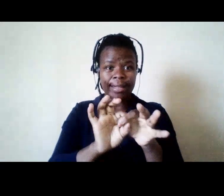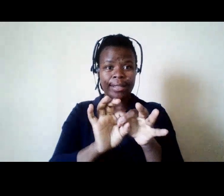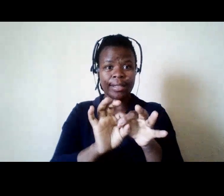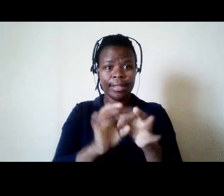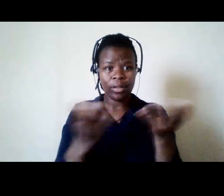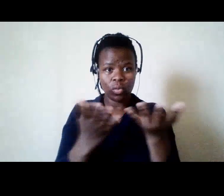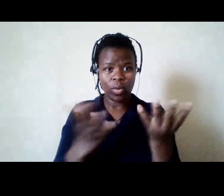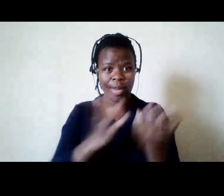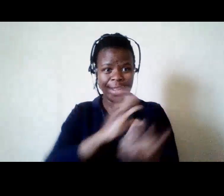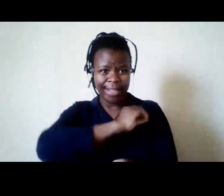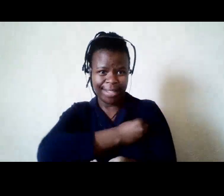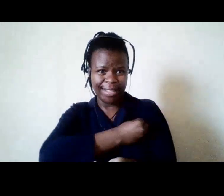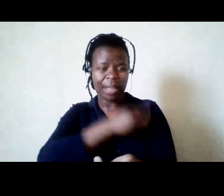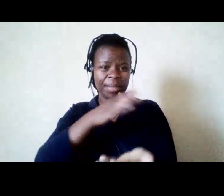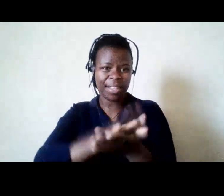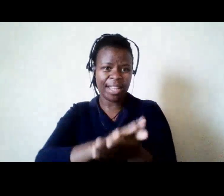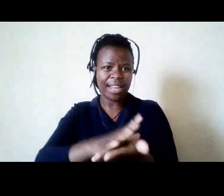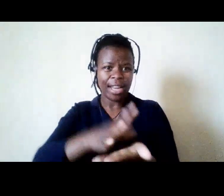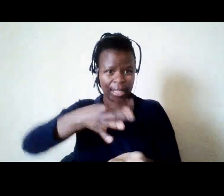and spirituality.